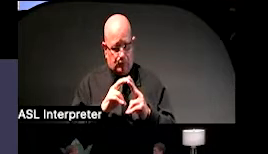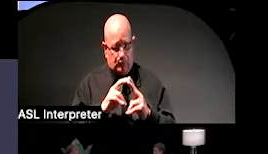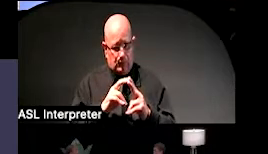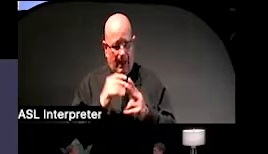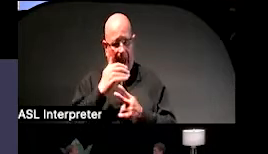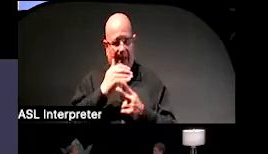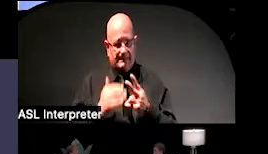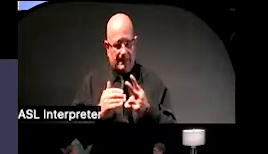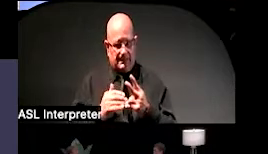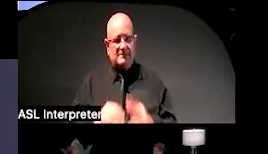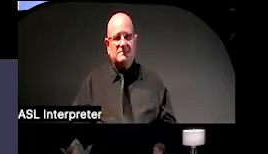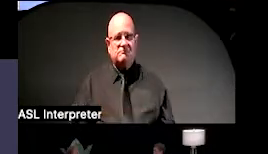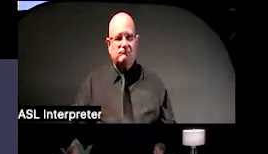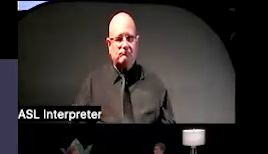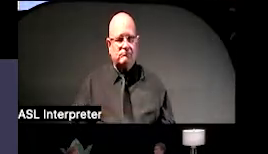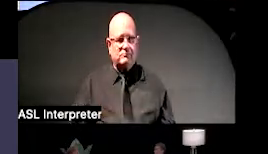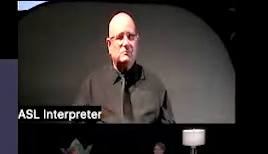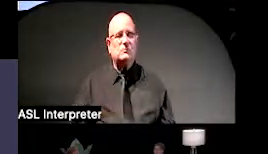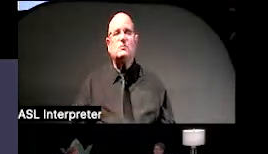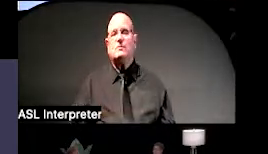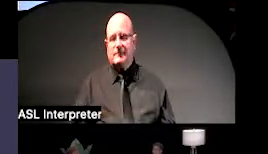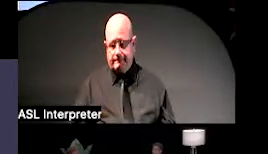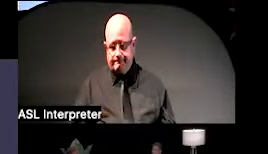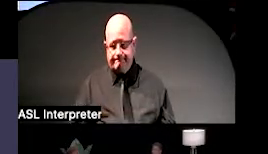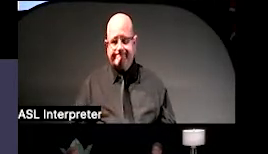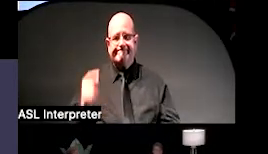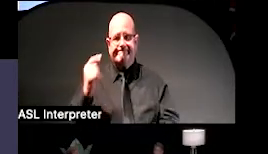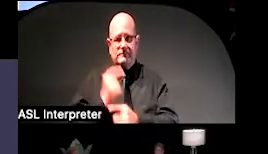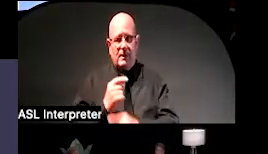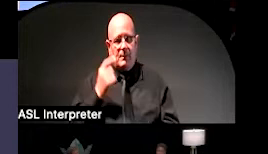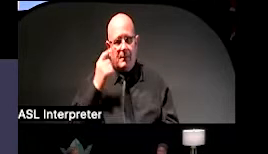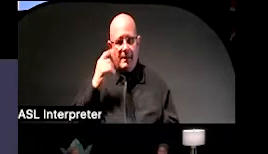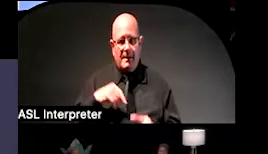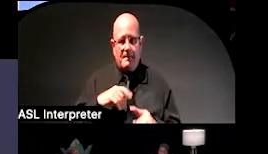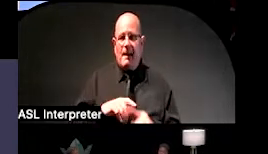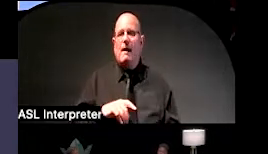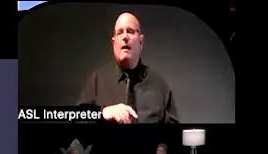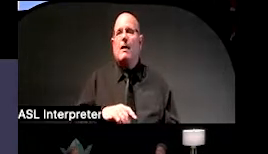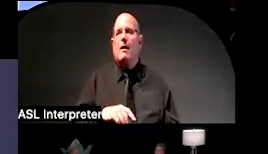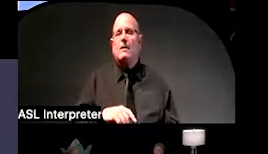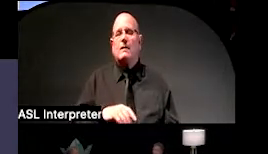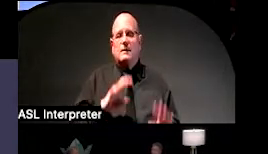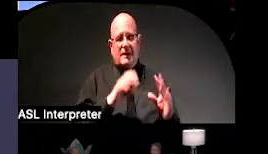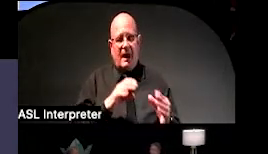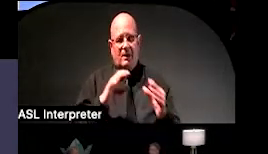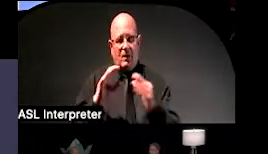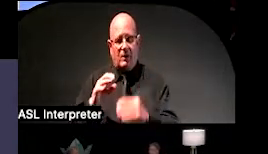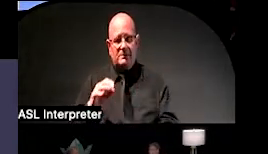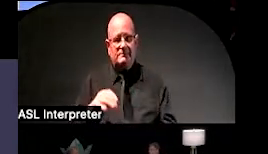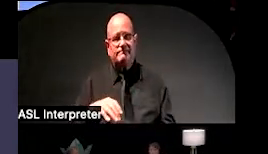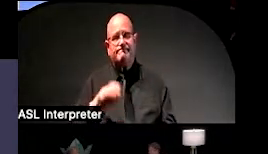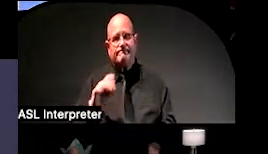aspects and framing of disabilities. Right. So when we think about these categories, let me just